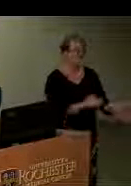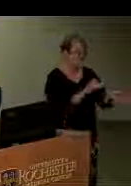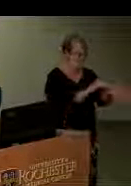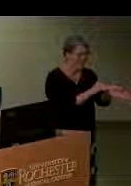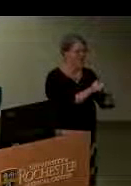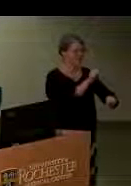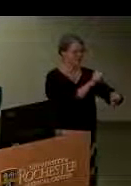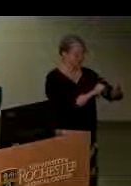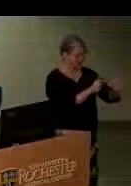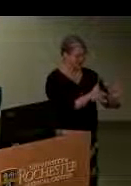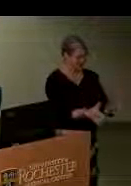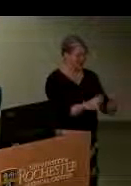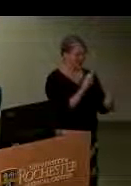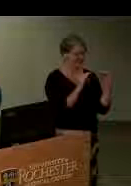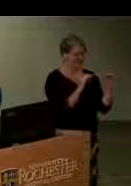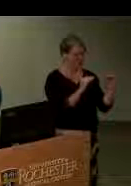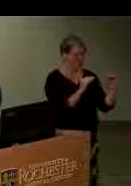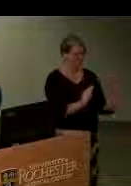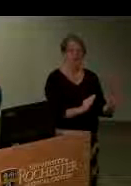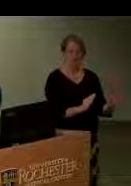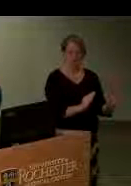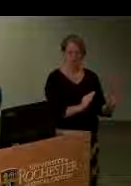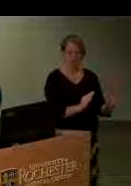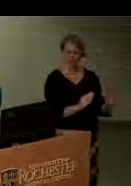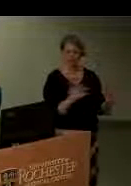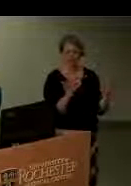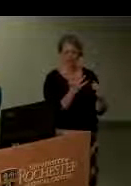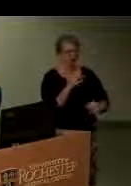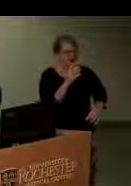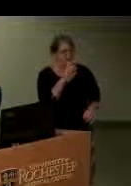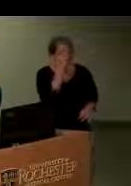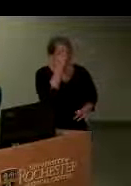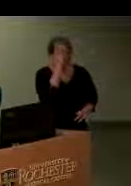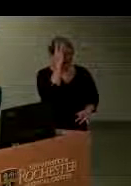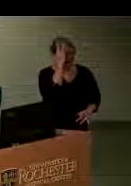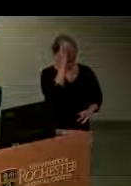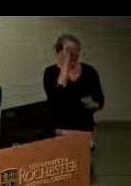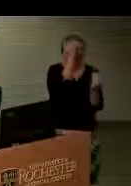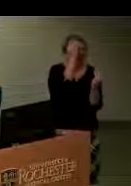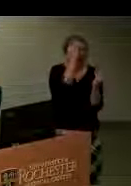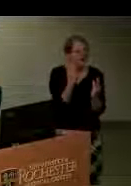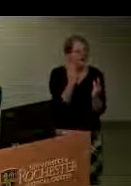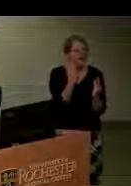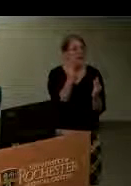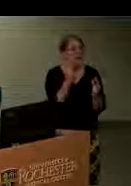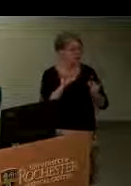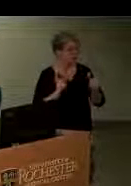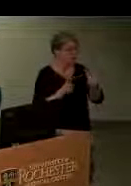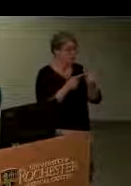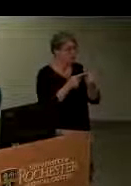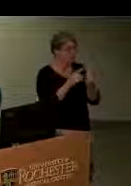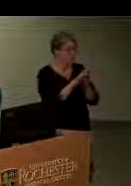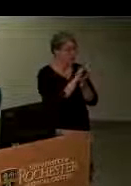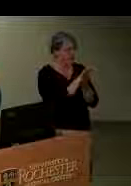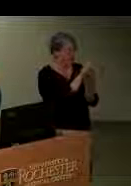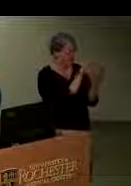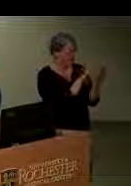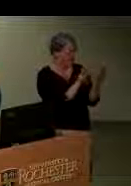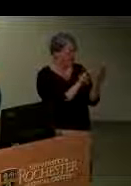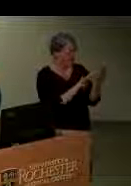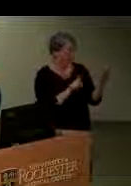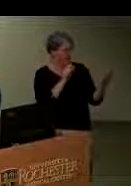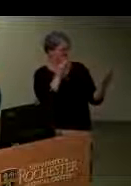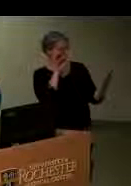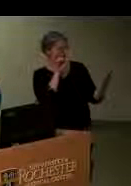scientist, teacher, a very daring thinker. And when you read his actual original papers, you will realize